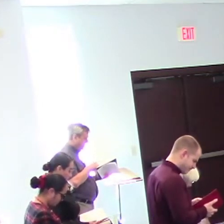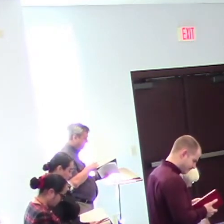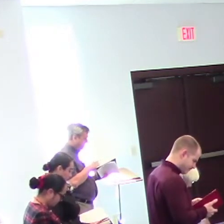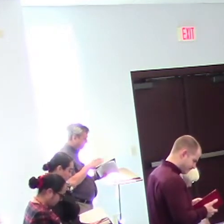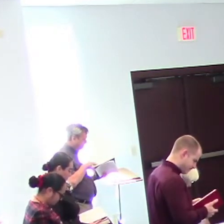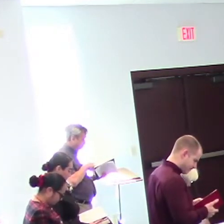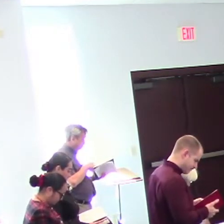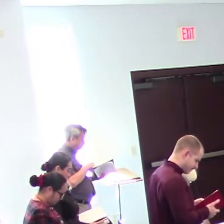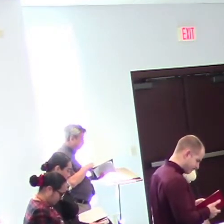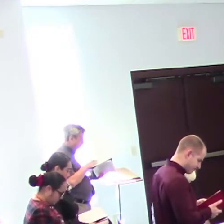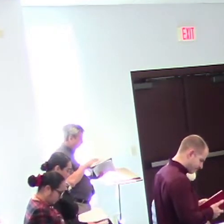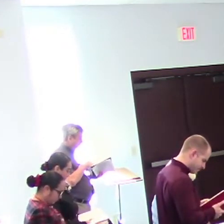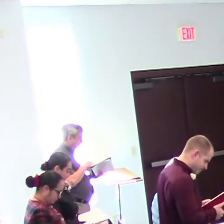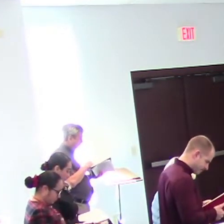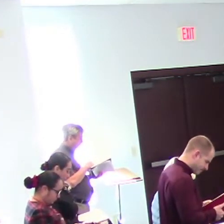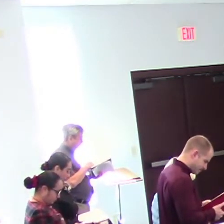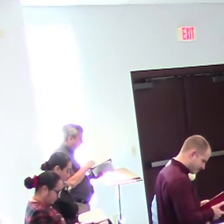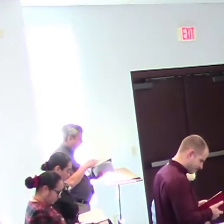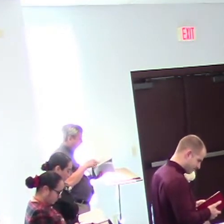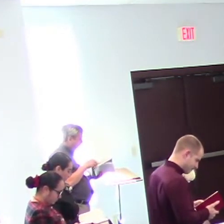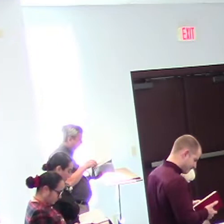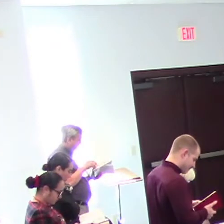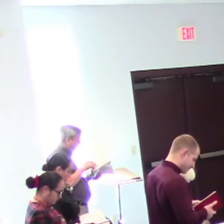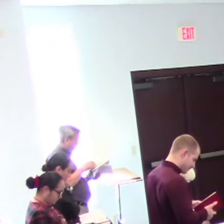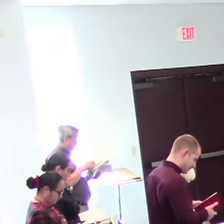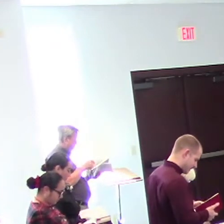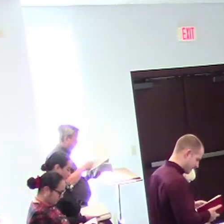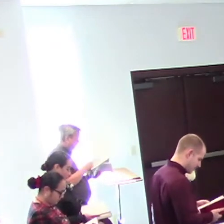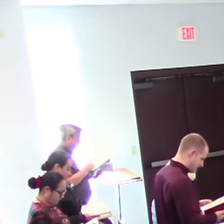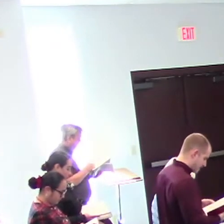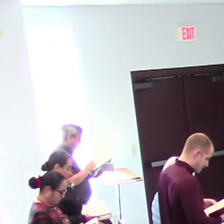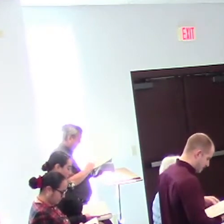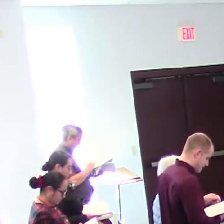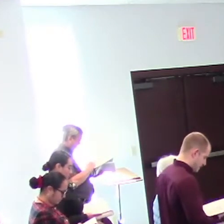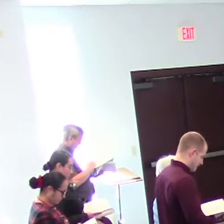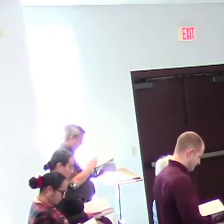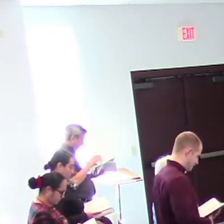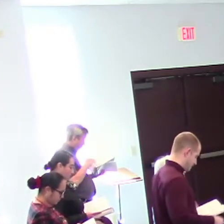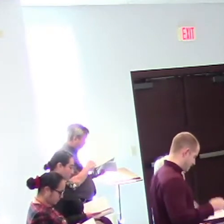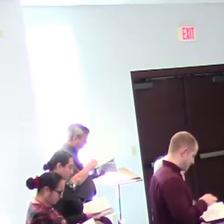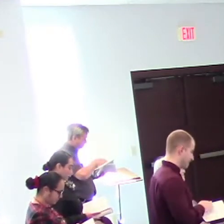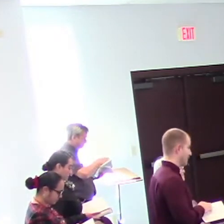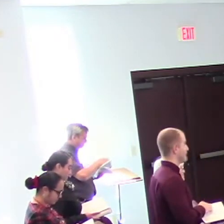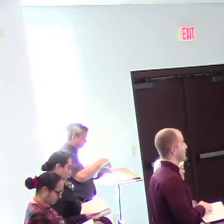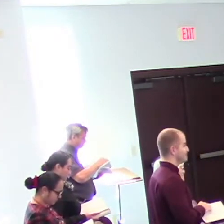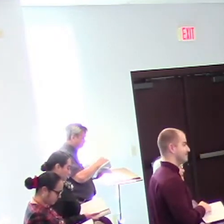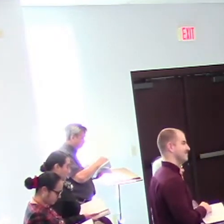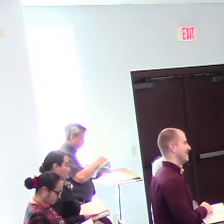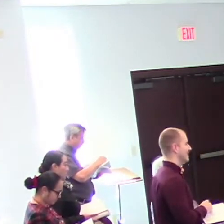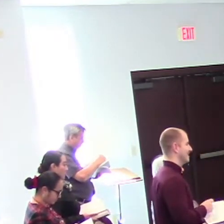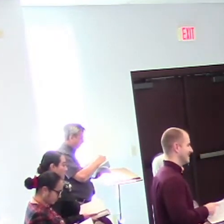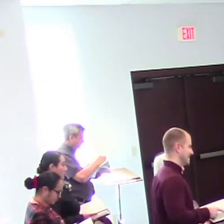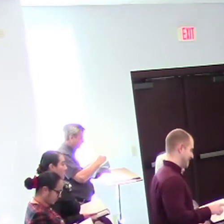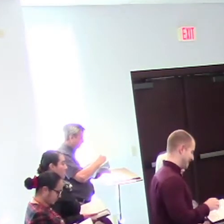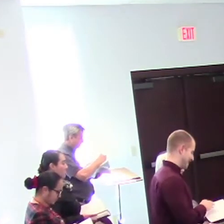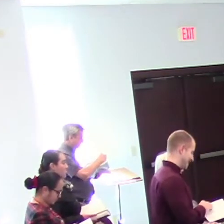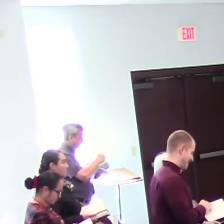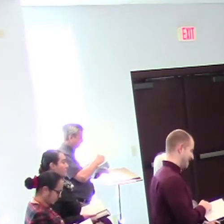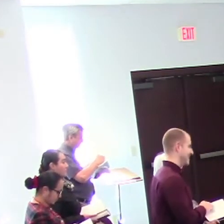I charge you before the Lord to have this letter read to all the brothers. This is the word of the Lord.